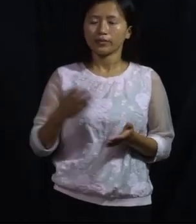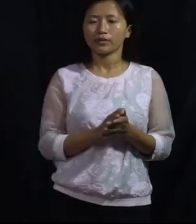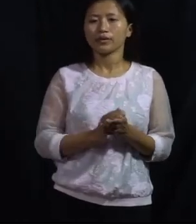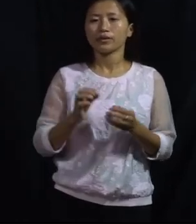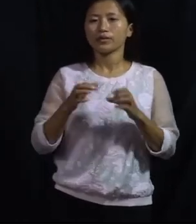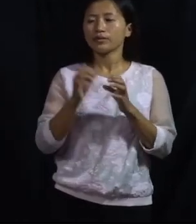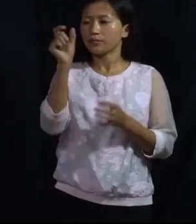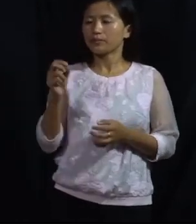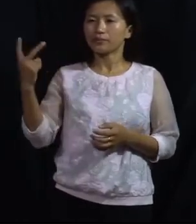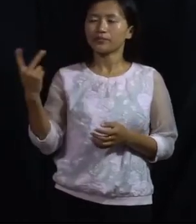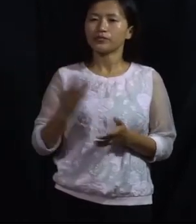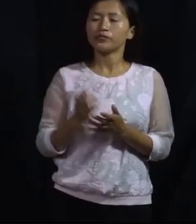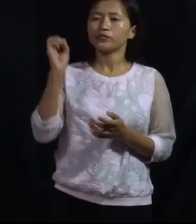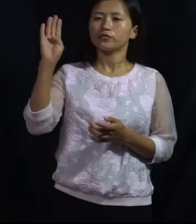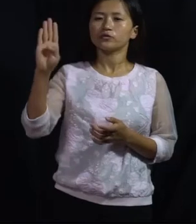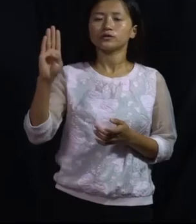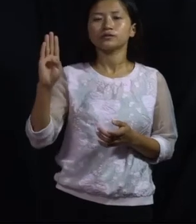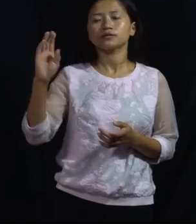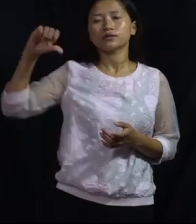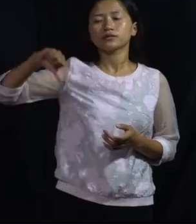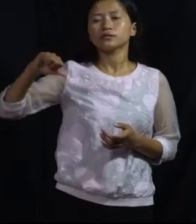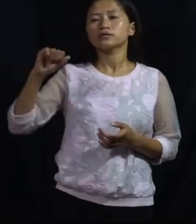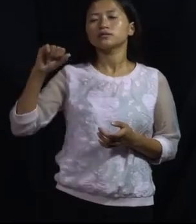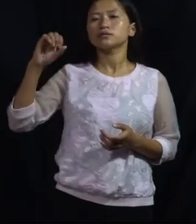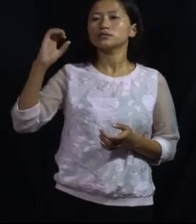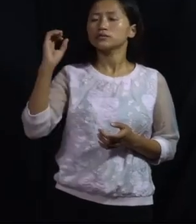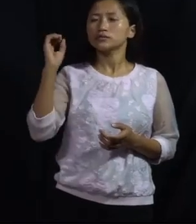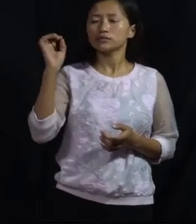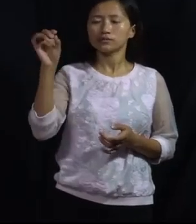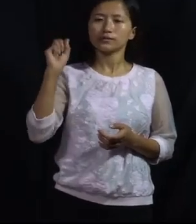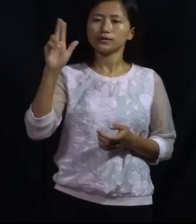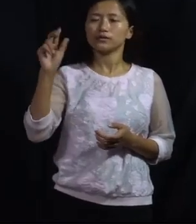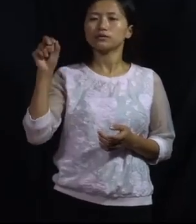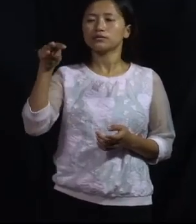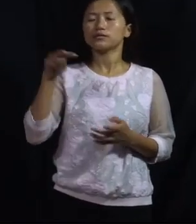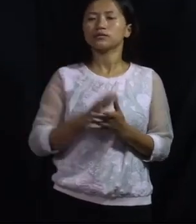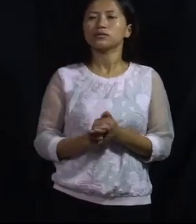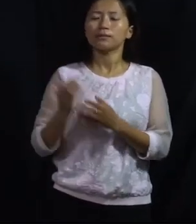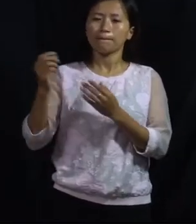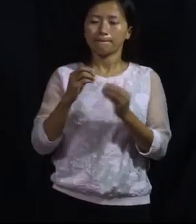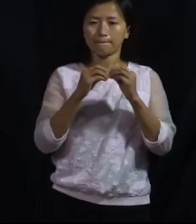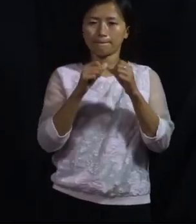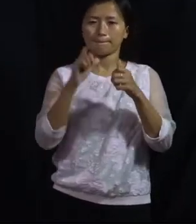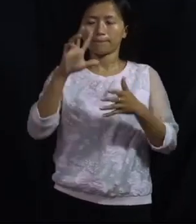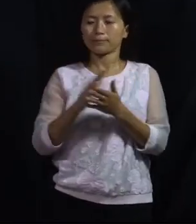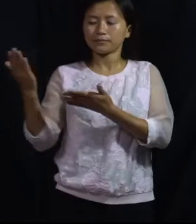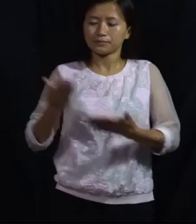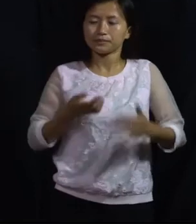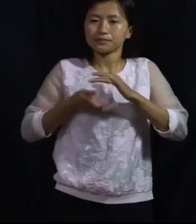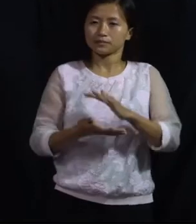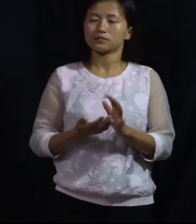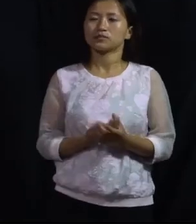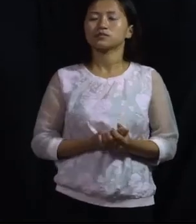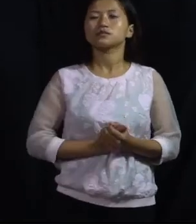partner, 49,800. So to balance carried down, this is a